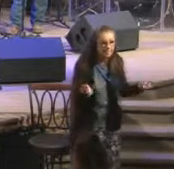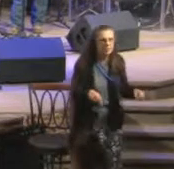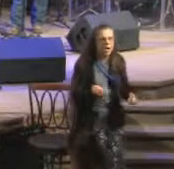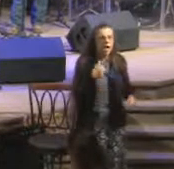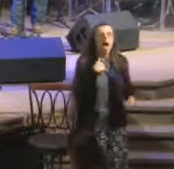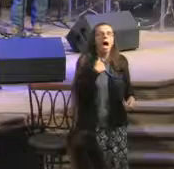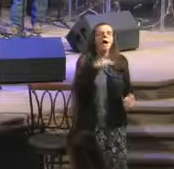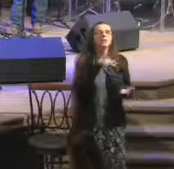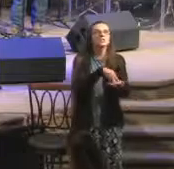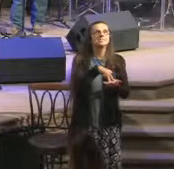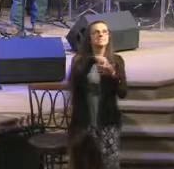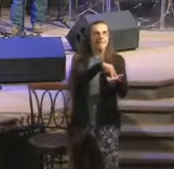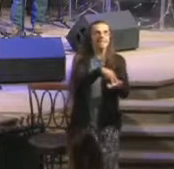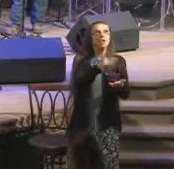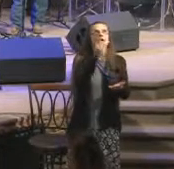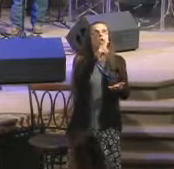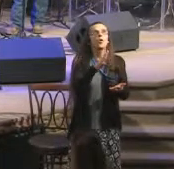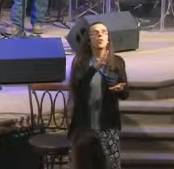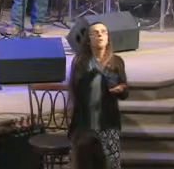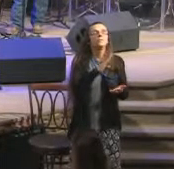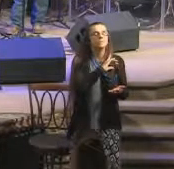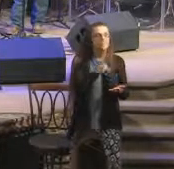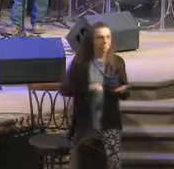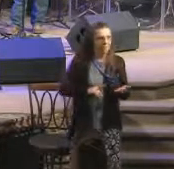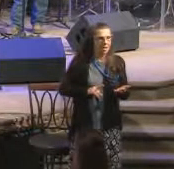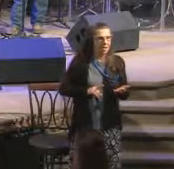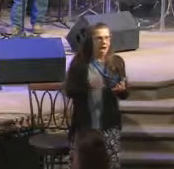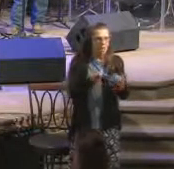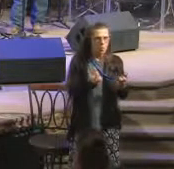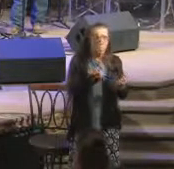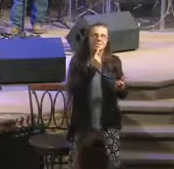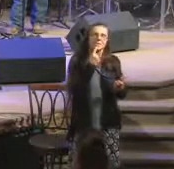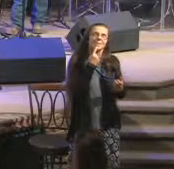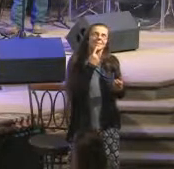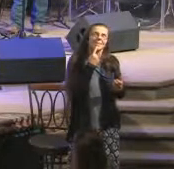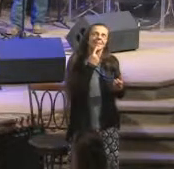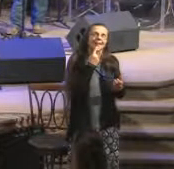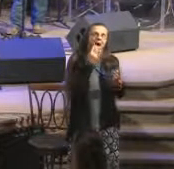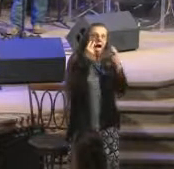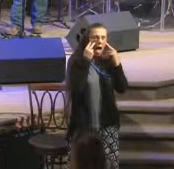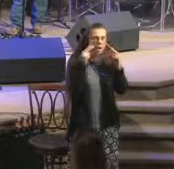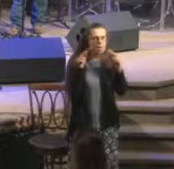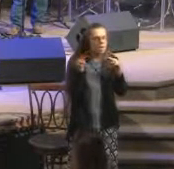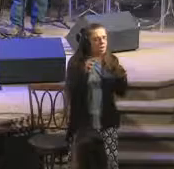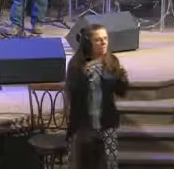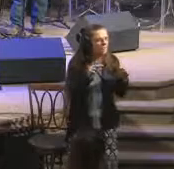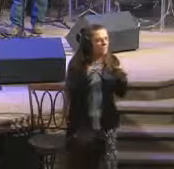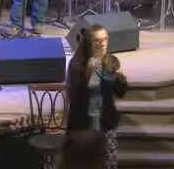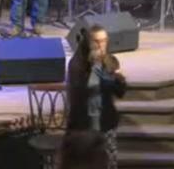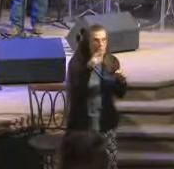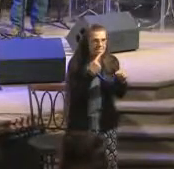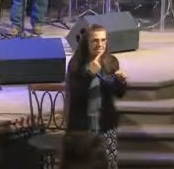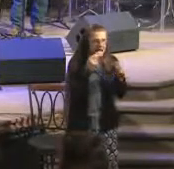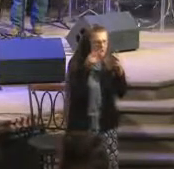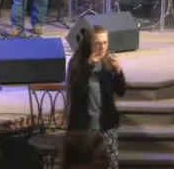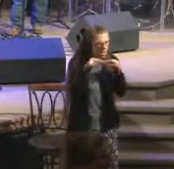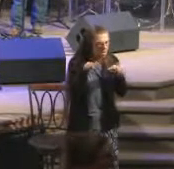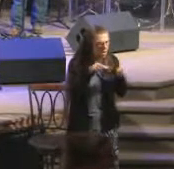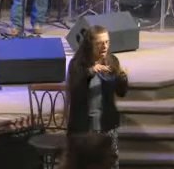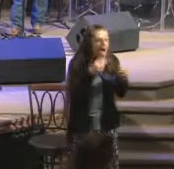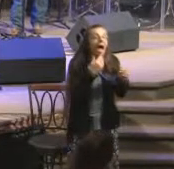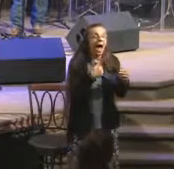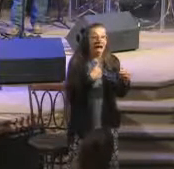in the gap. Because I want it to be that the next time God says, I look for someone, I want Him to be